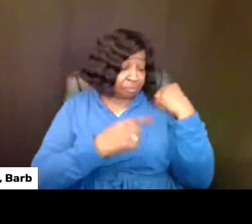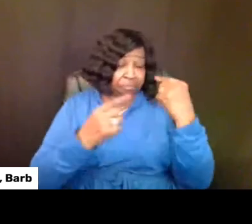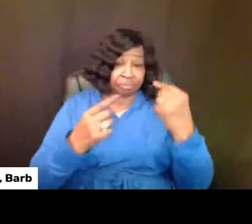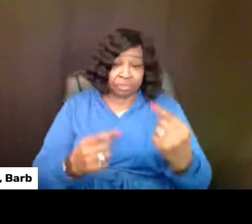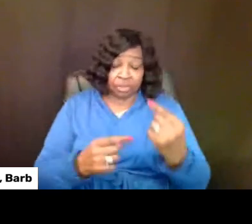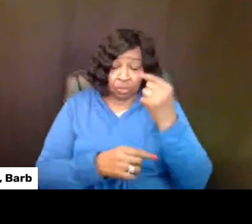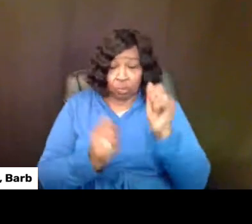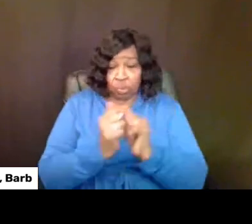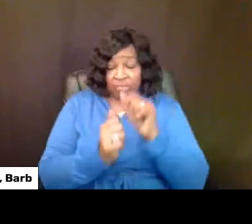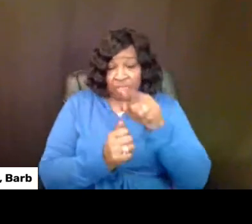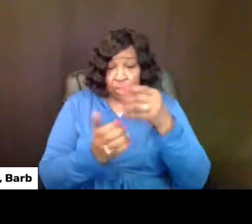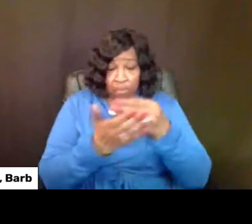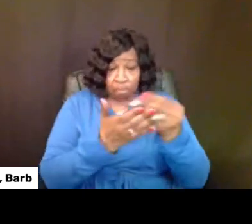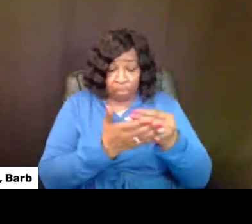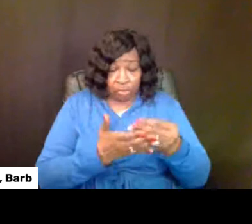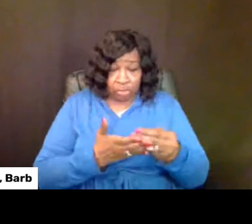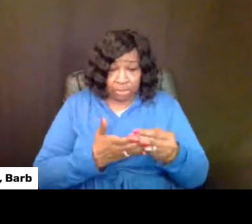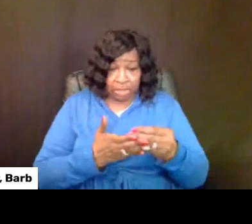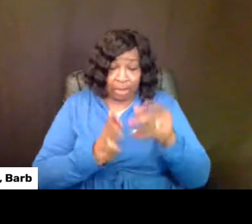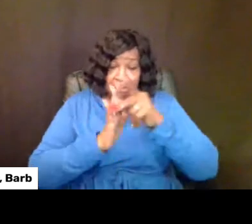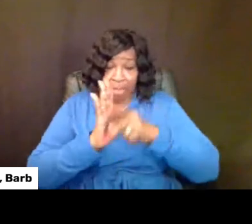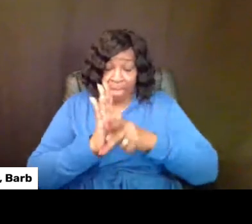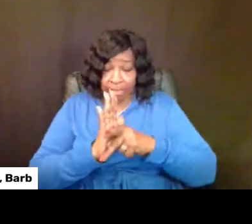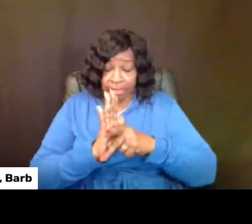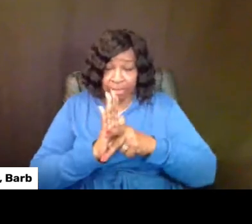this purchasing policy